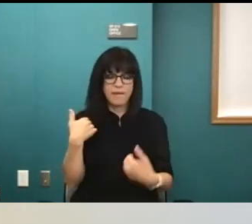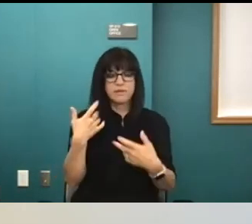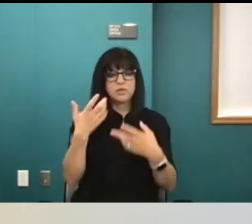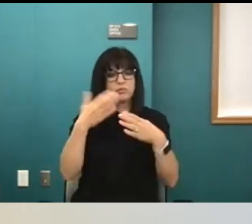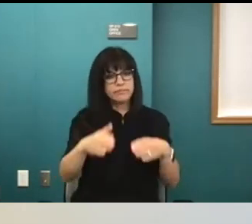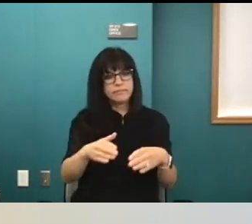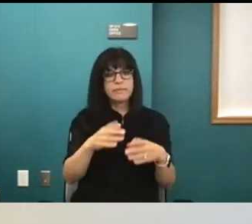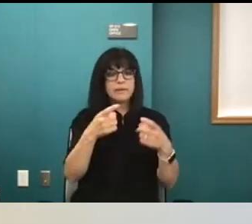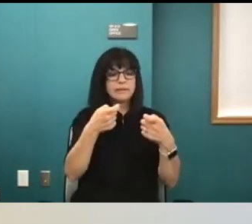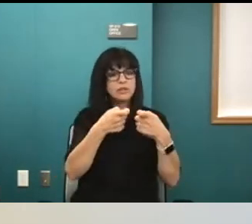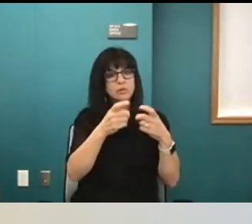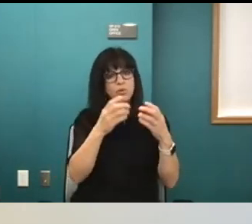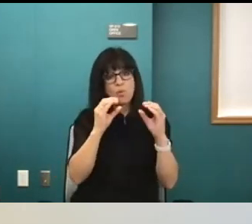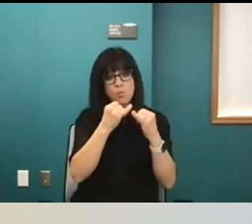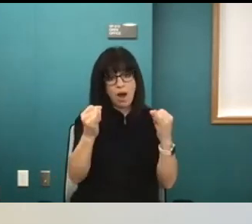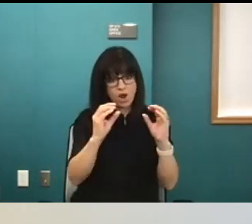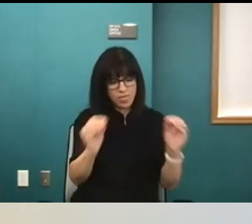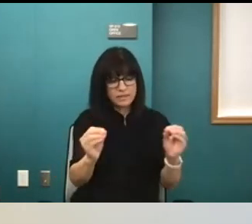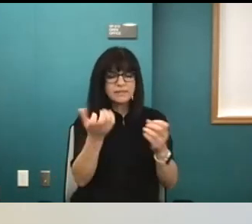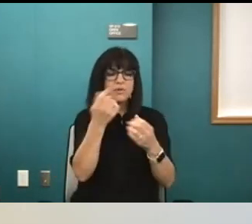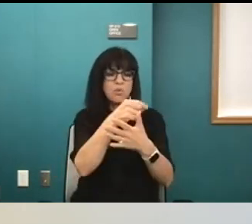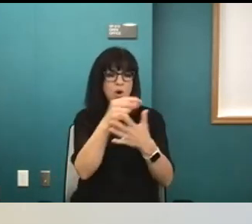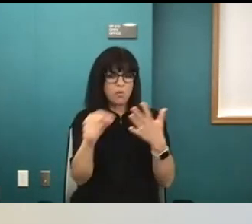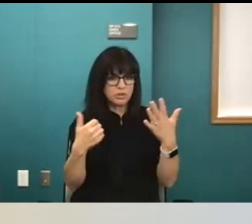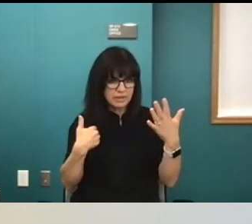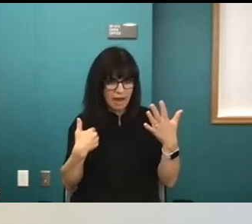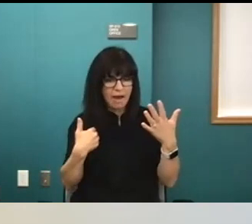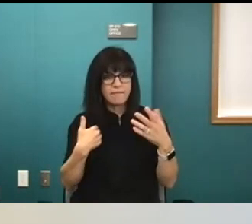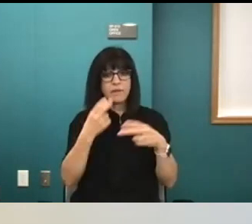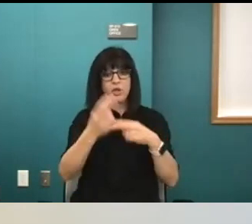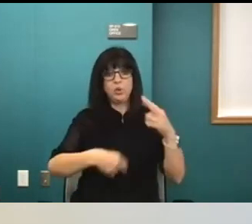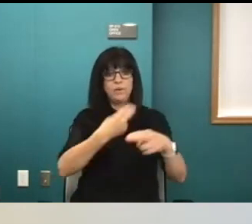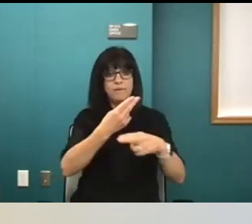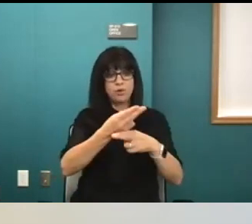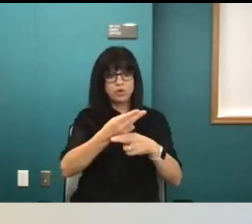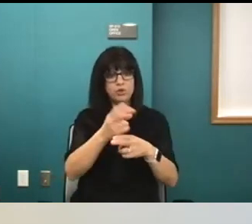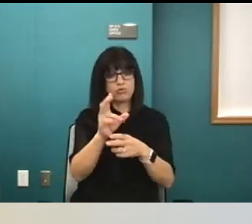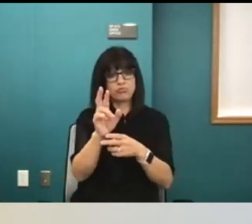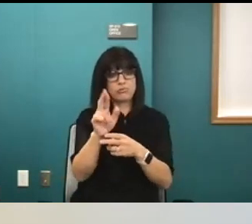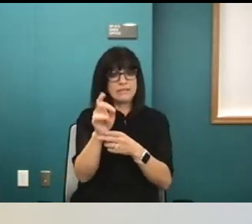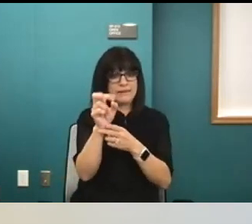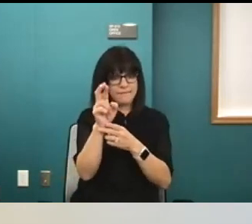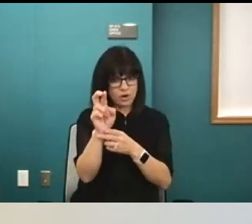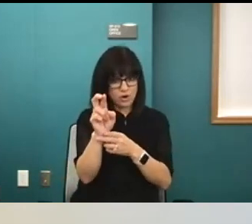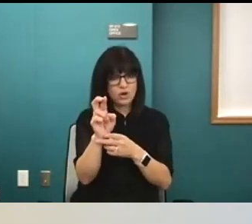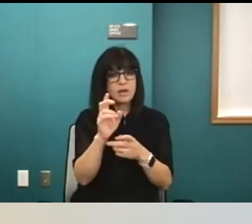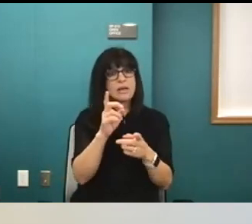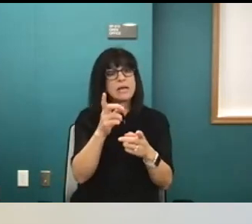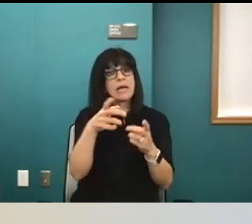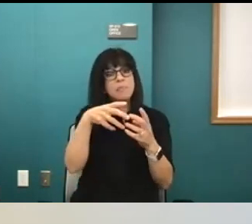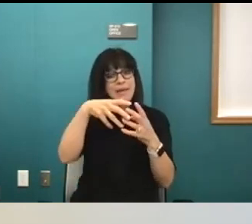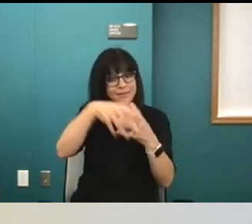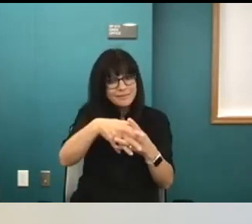wireless, there's kind of a couple options. So you have the universal receiver, which can either be integrated into